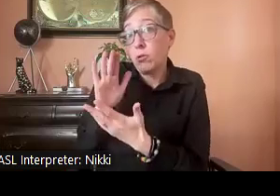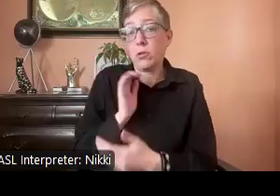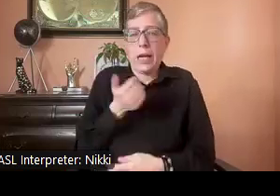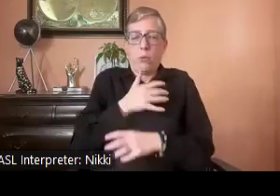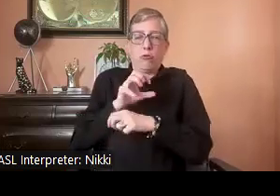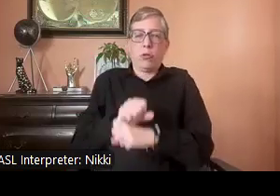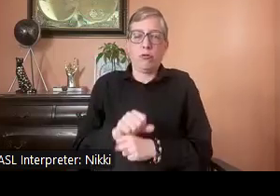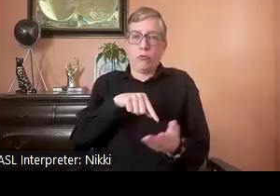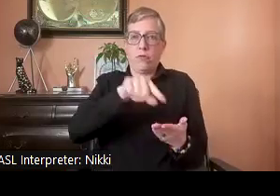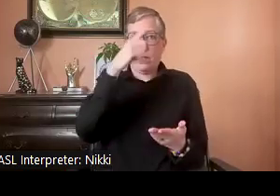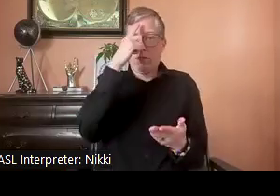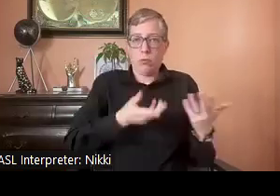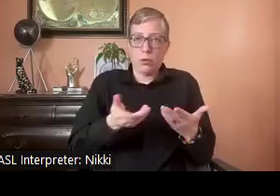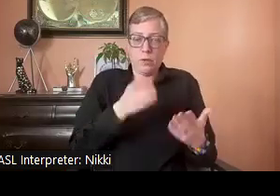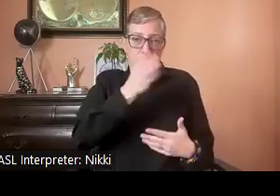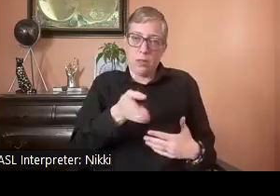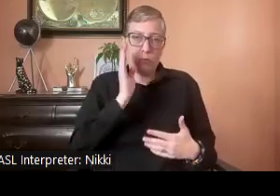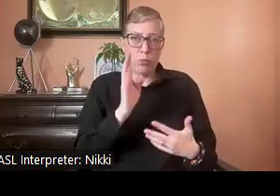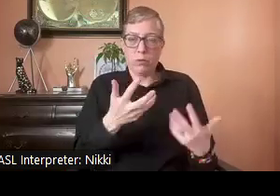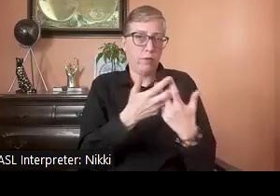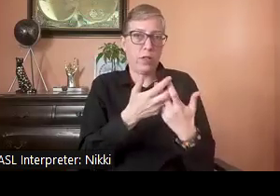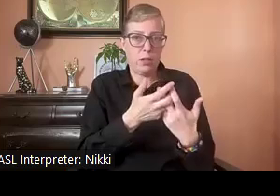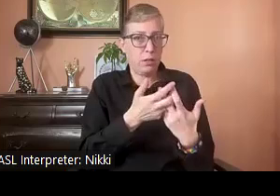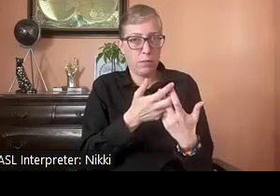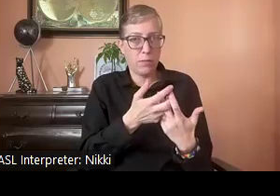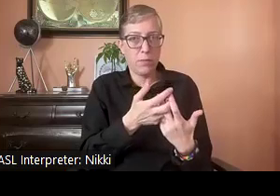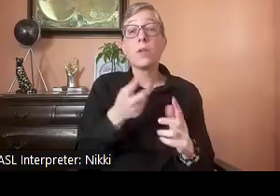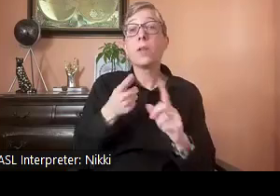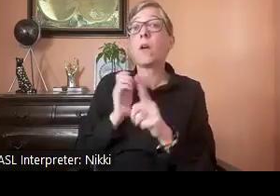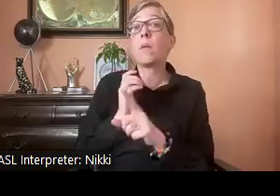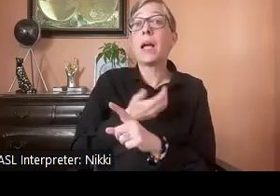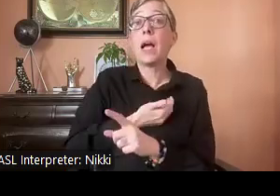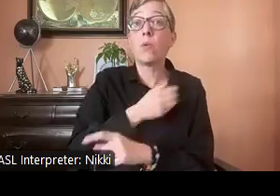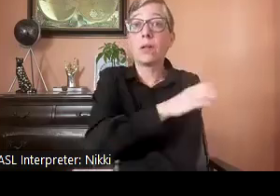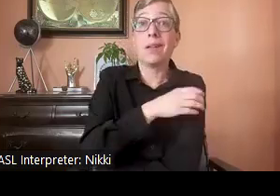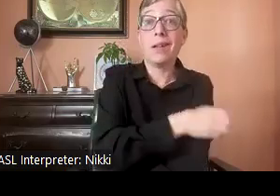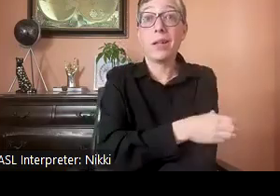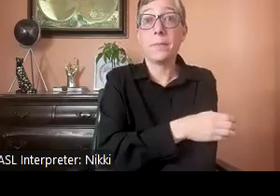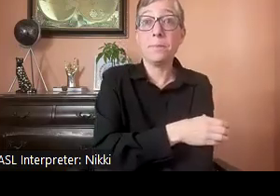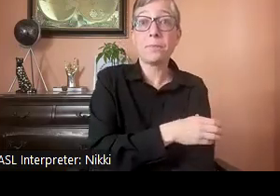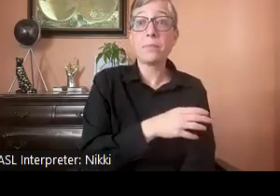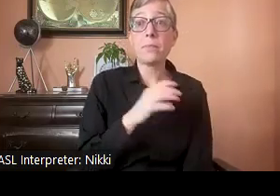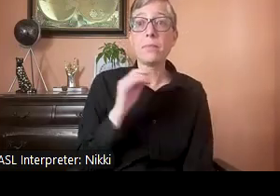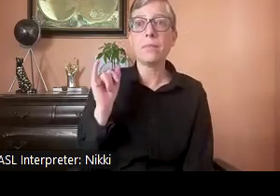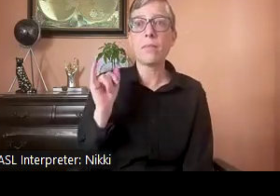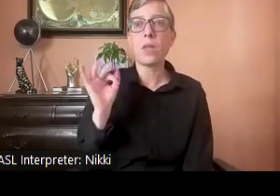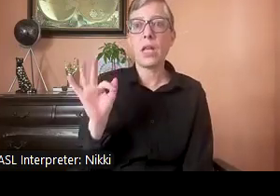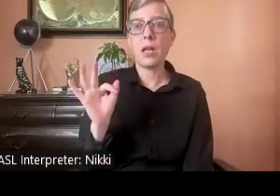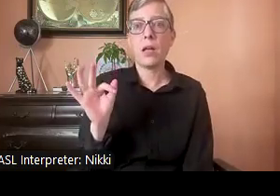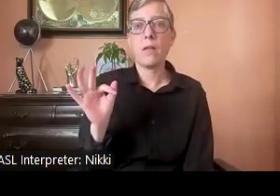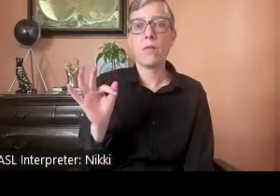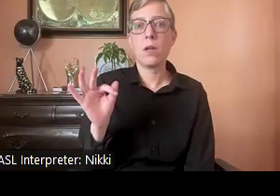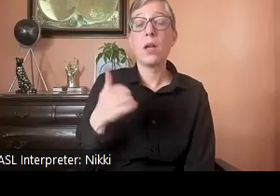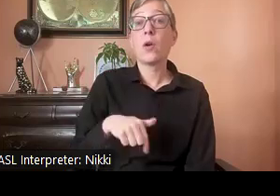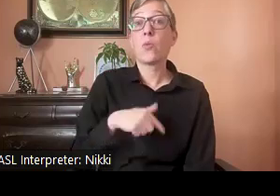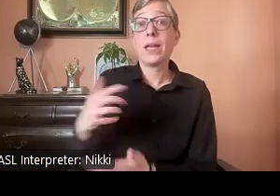right? Like, I can tell you from our practice, if they collected all we bill, we should be